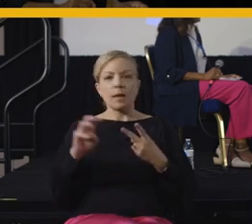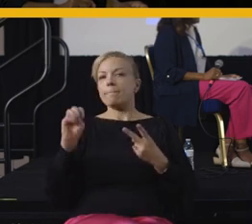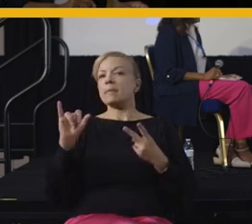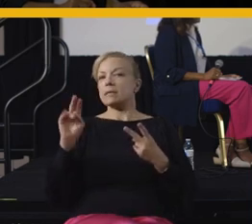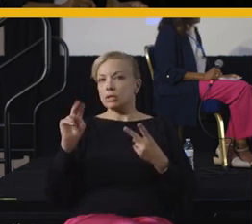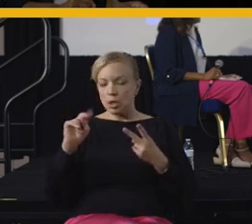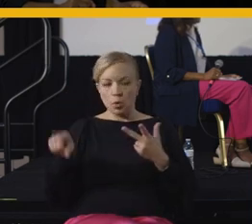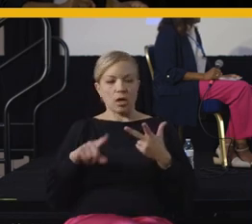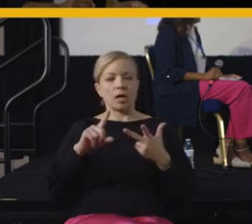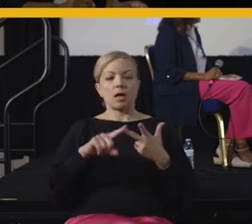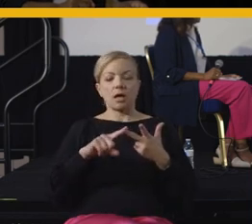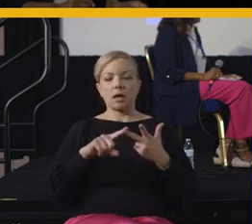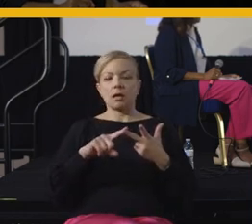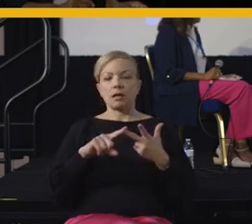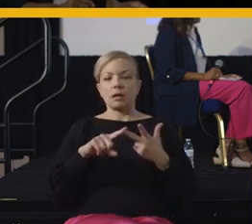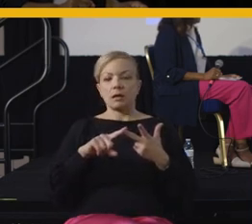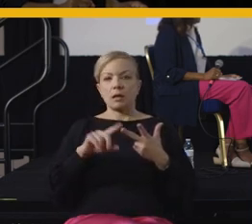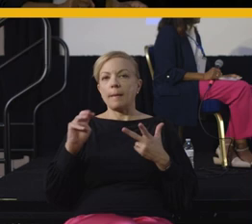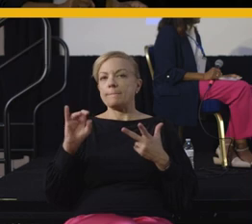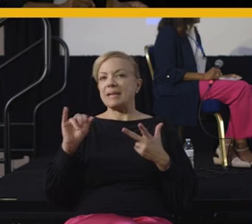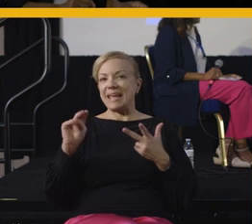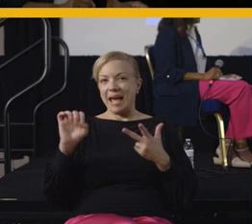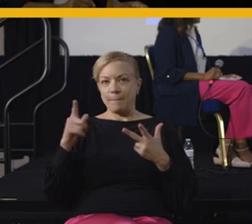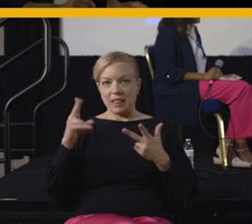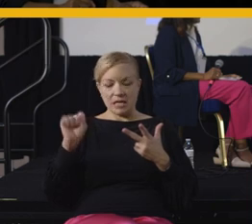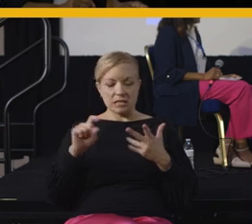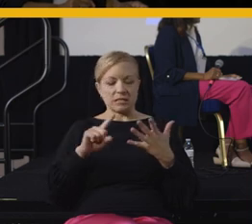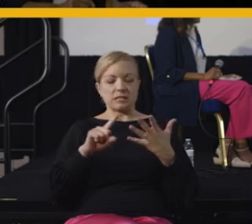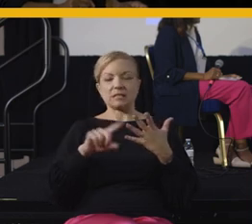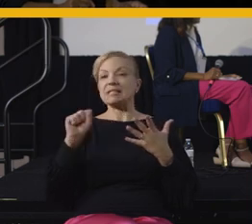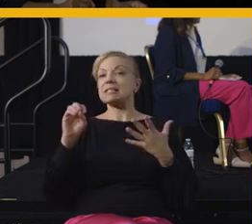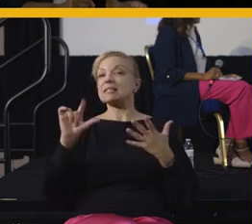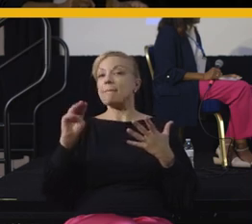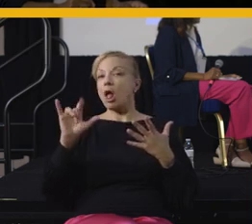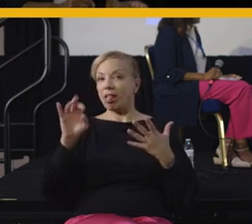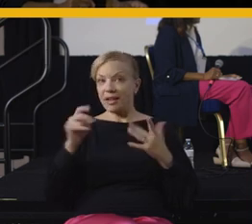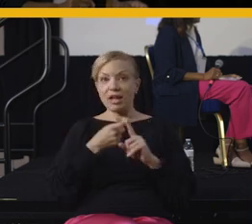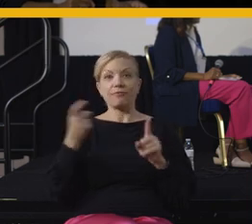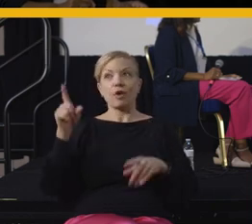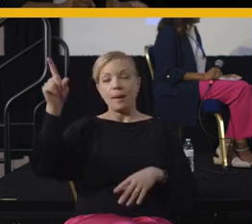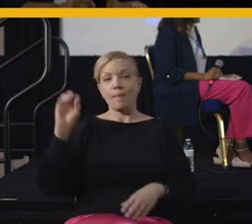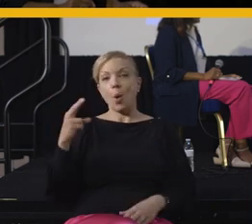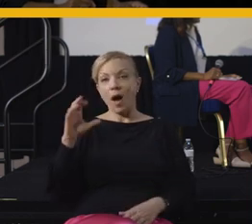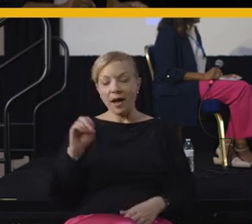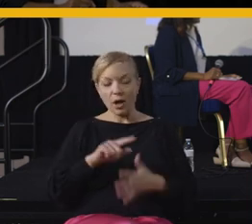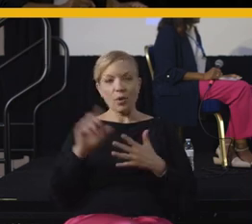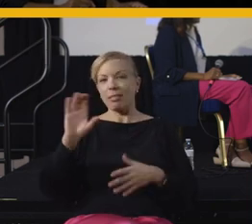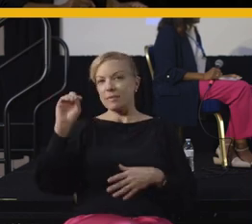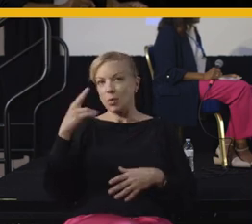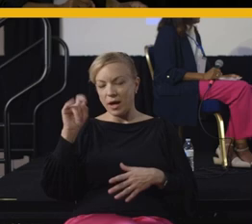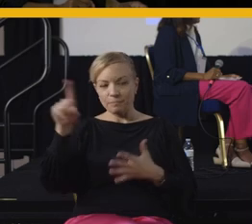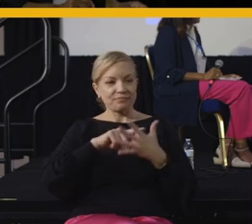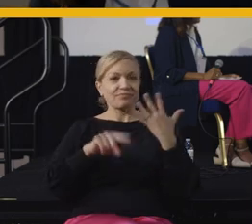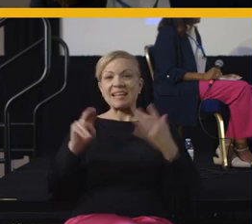Minnesota, Minneapolis, Somalian storytellers from Columbus, Ohio,